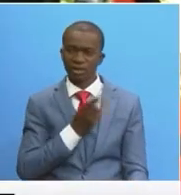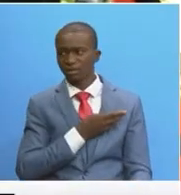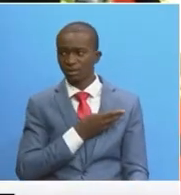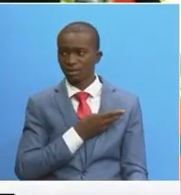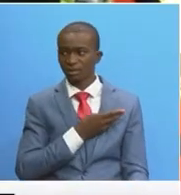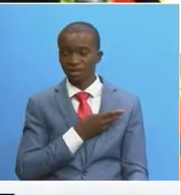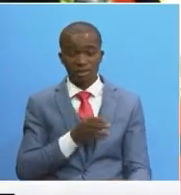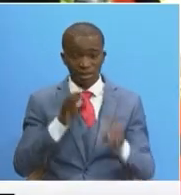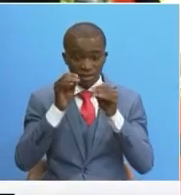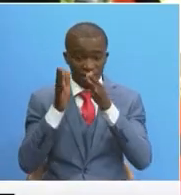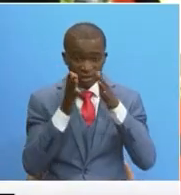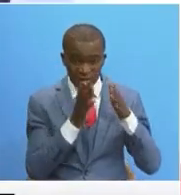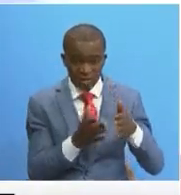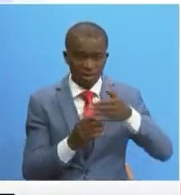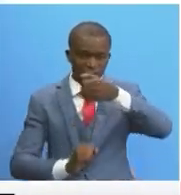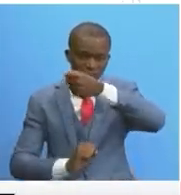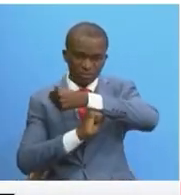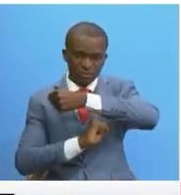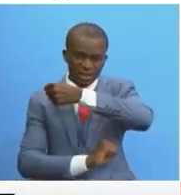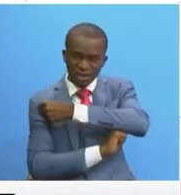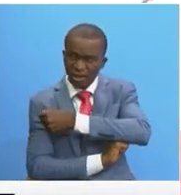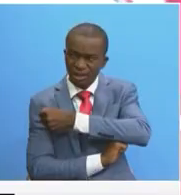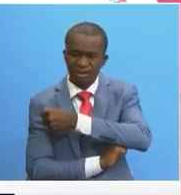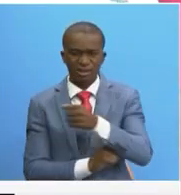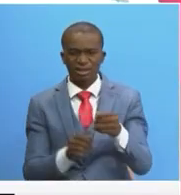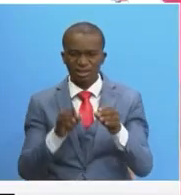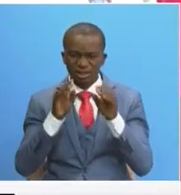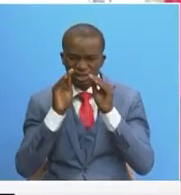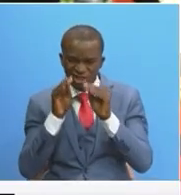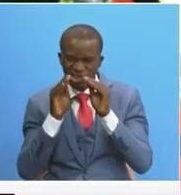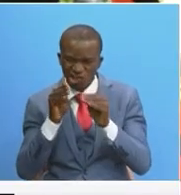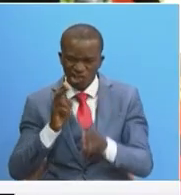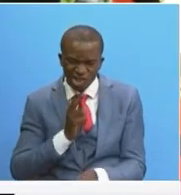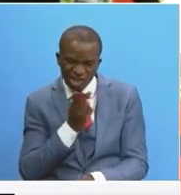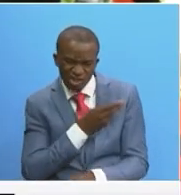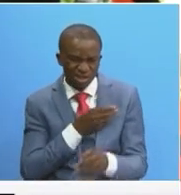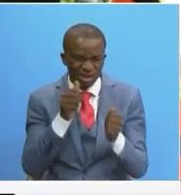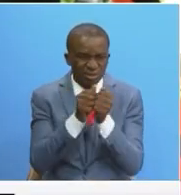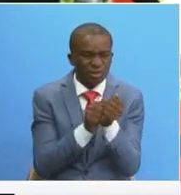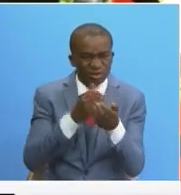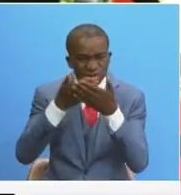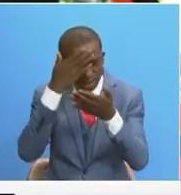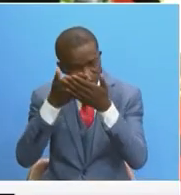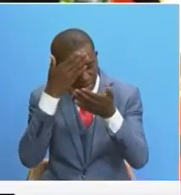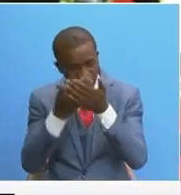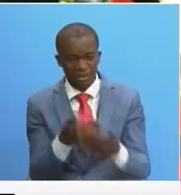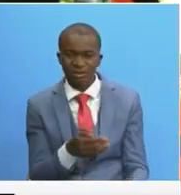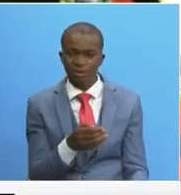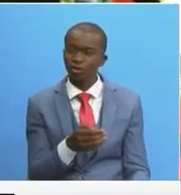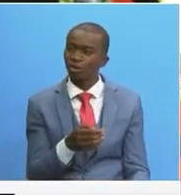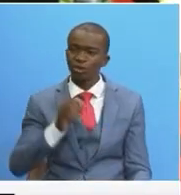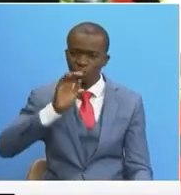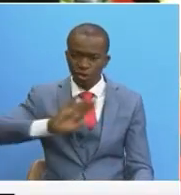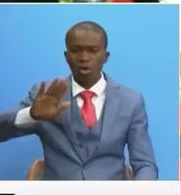Teachers are the pillars of knowledge, guiding us through the complex of learning. Your tireless